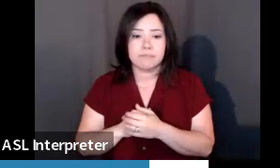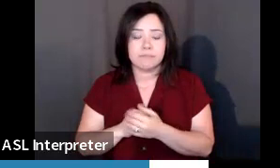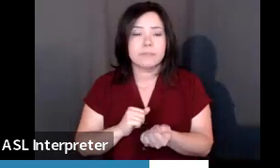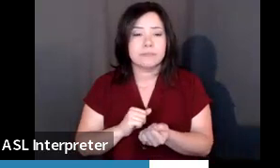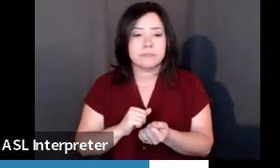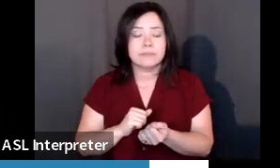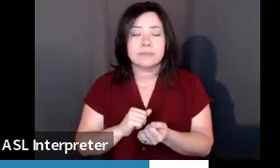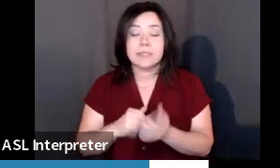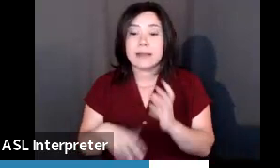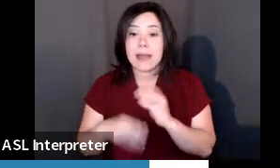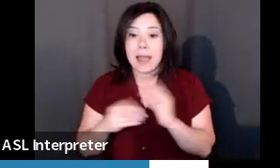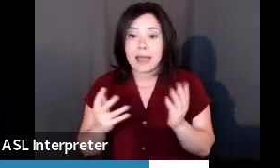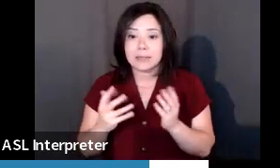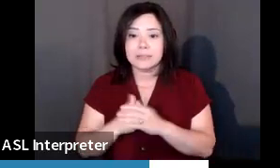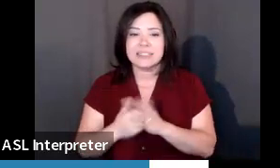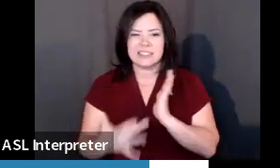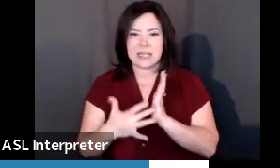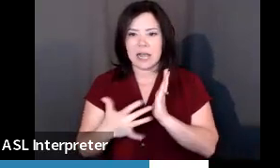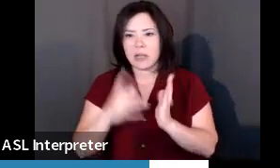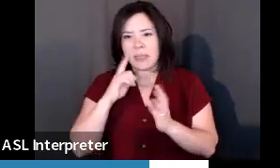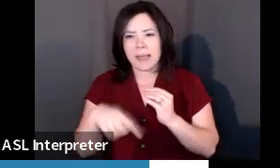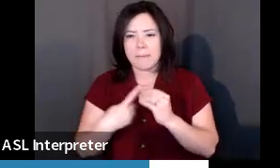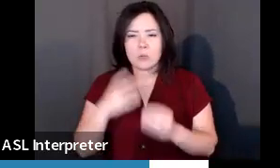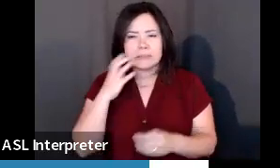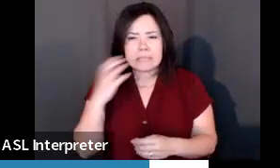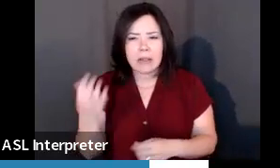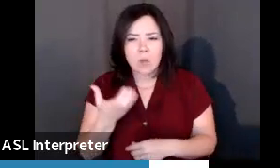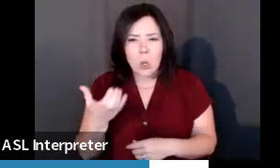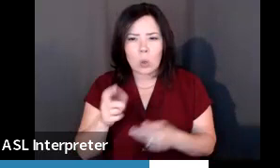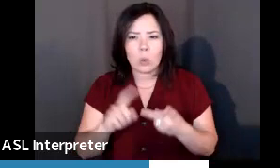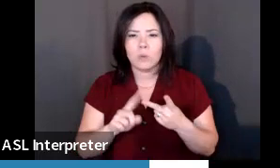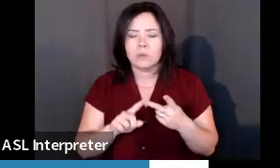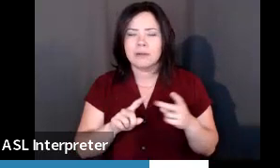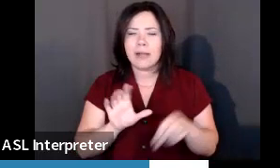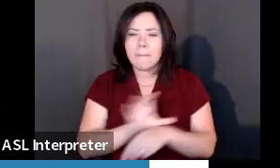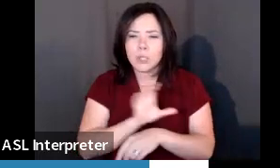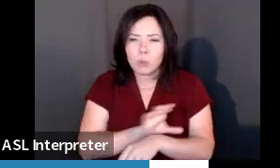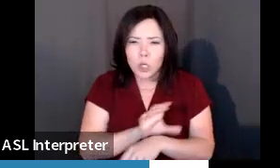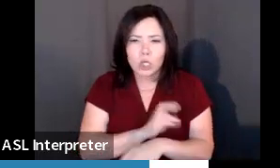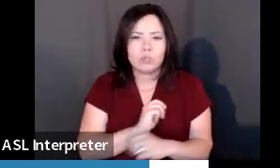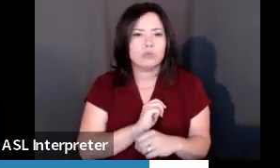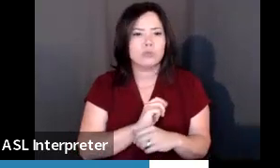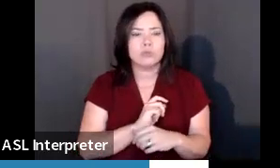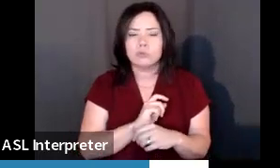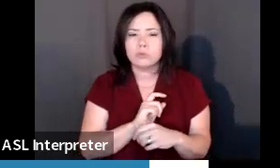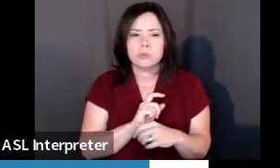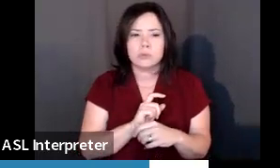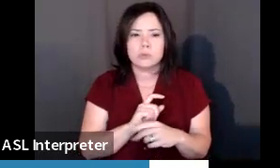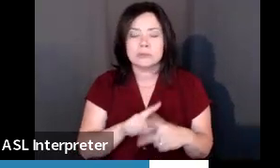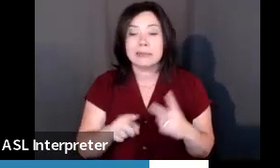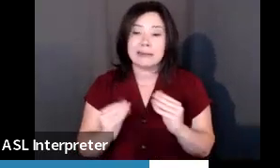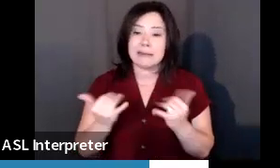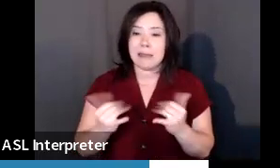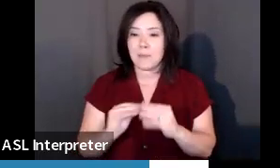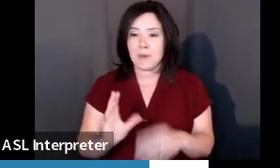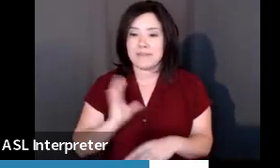point out is that technology, so think cell phones, think computers, all of those now fancier